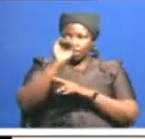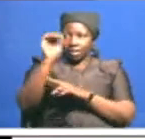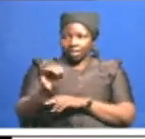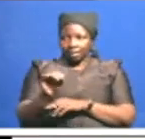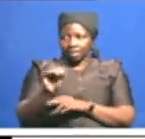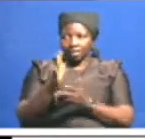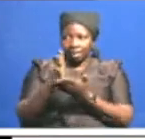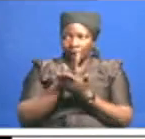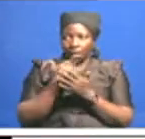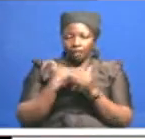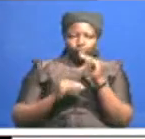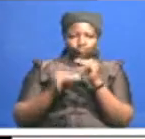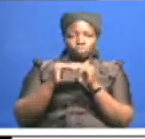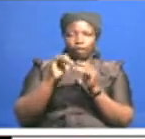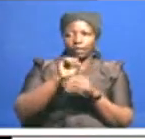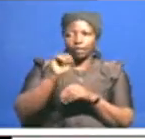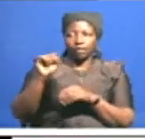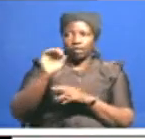some are at 55%.